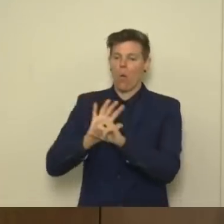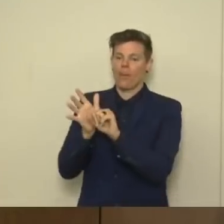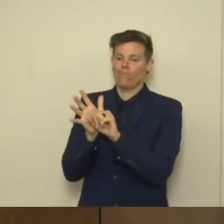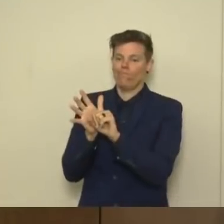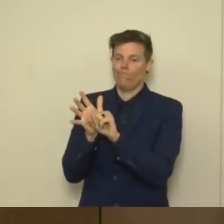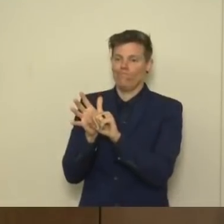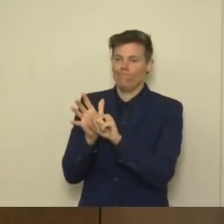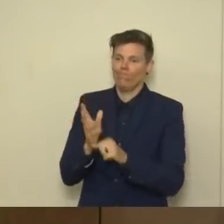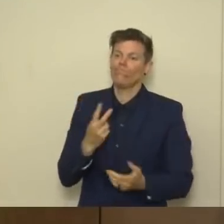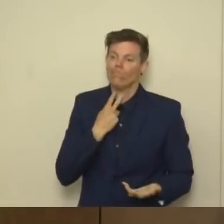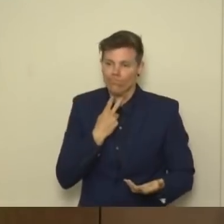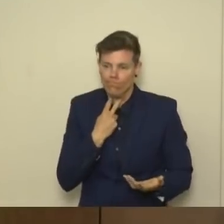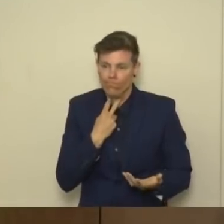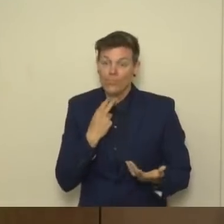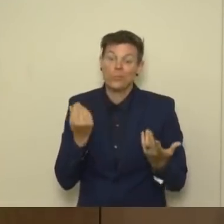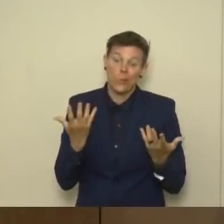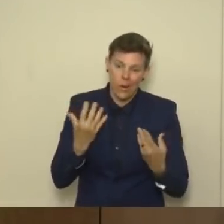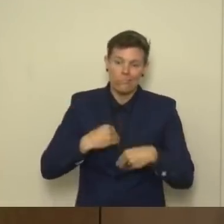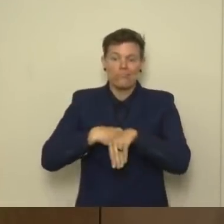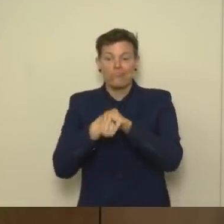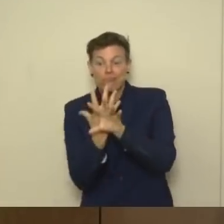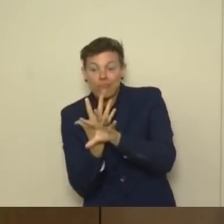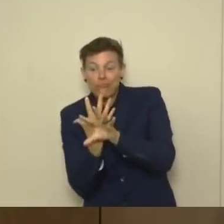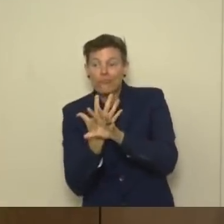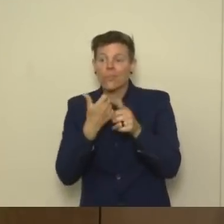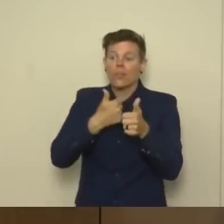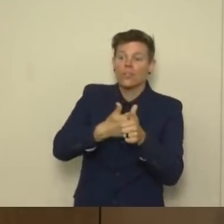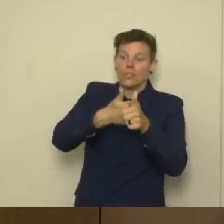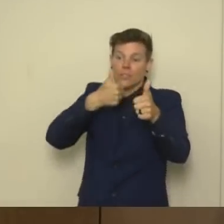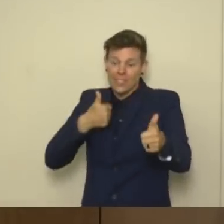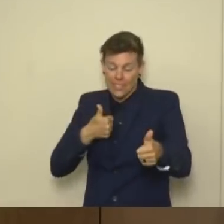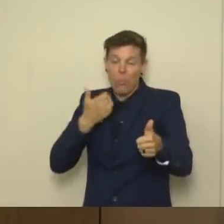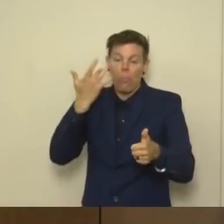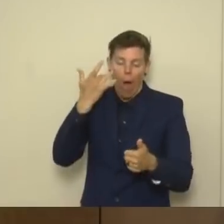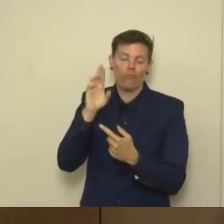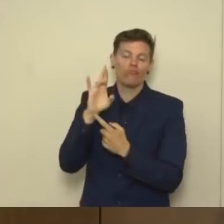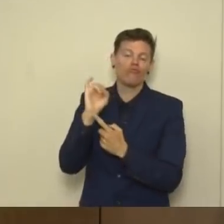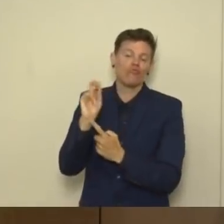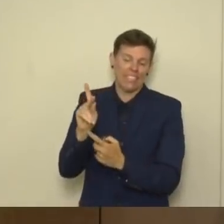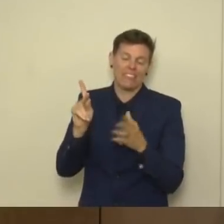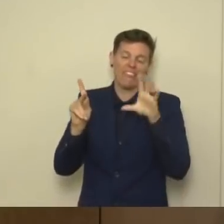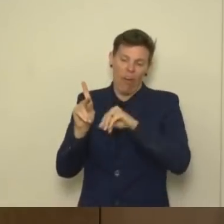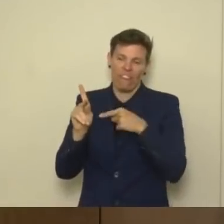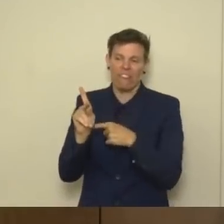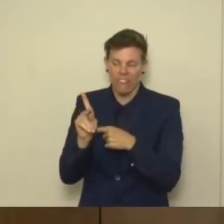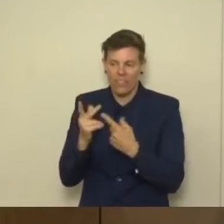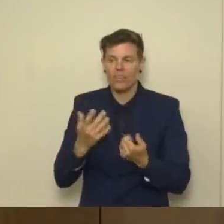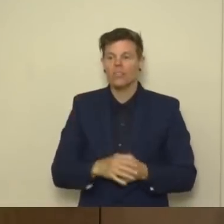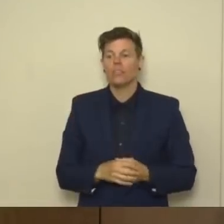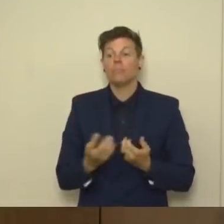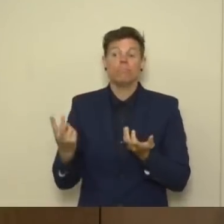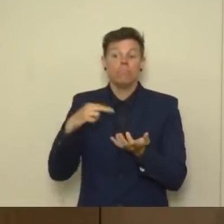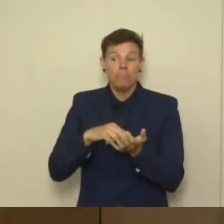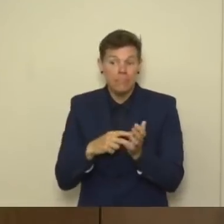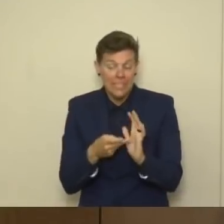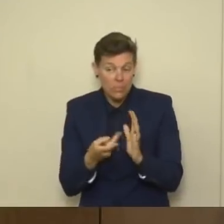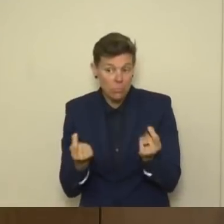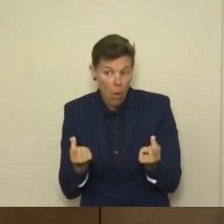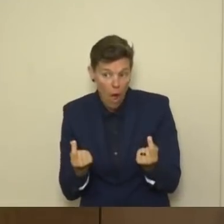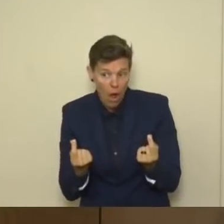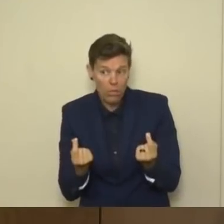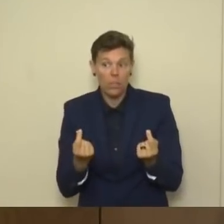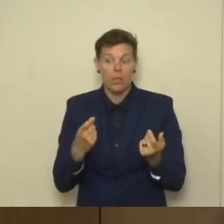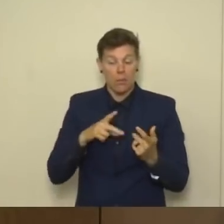risk. We have testing strategies that we have to meet every time we do that. So